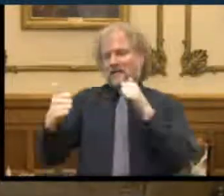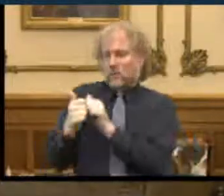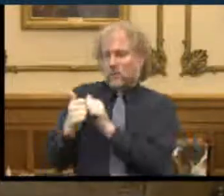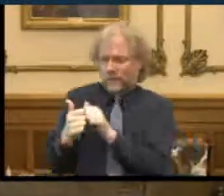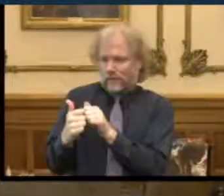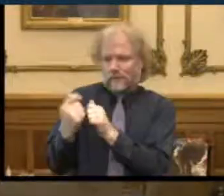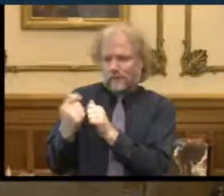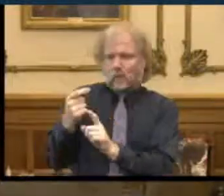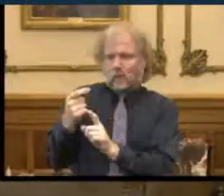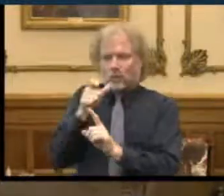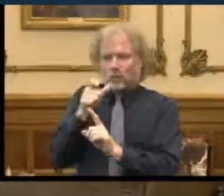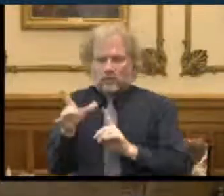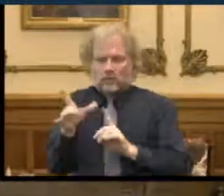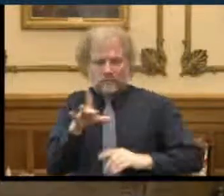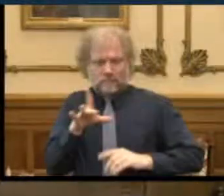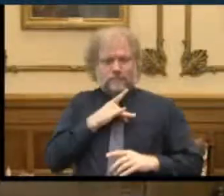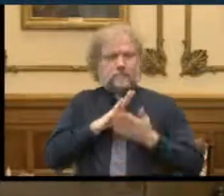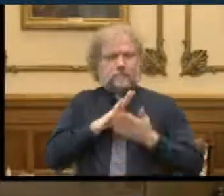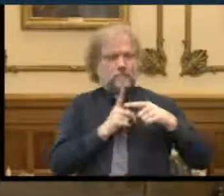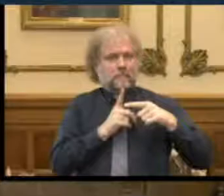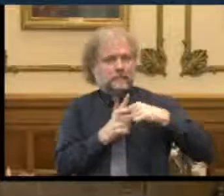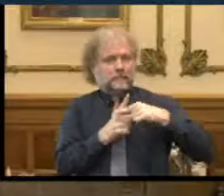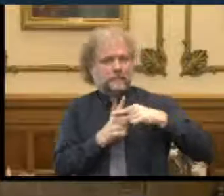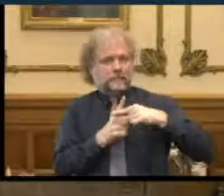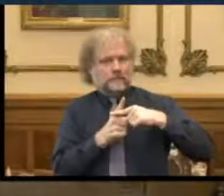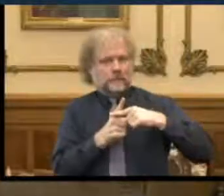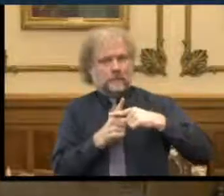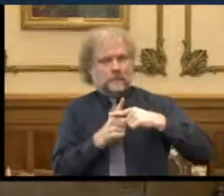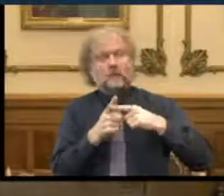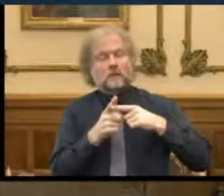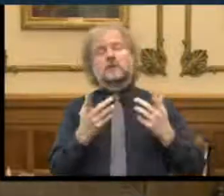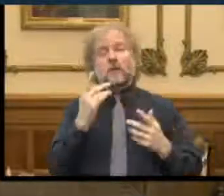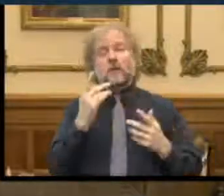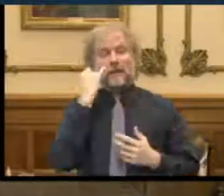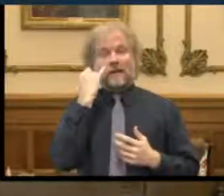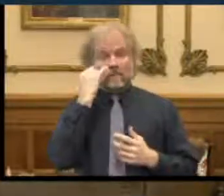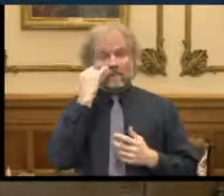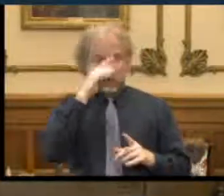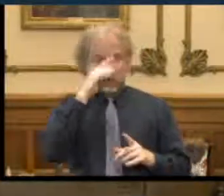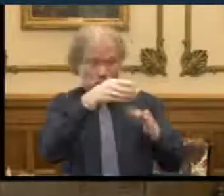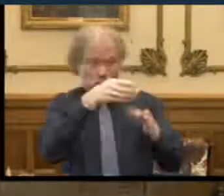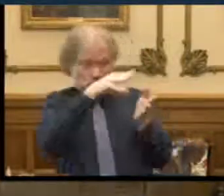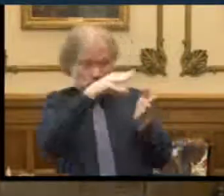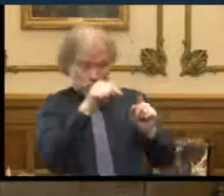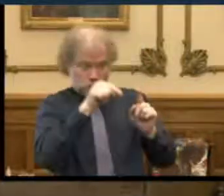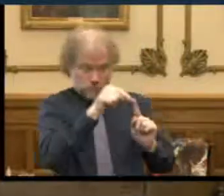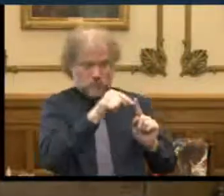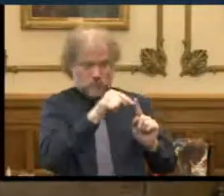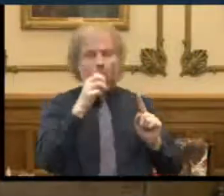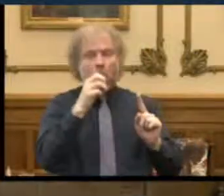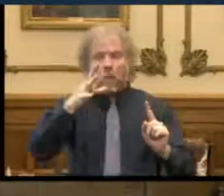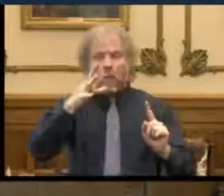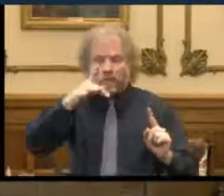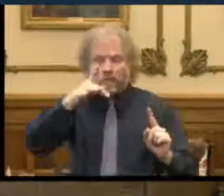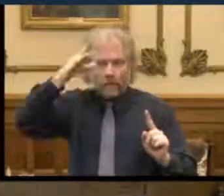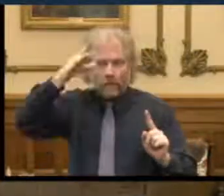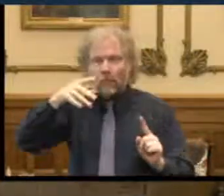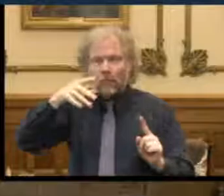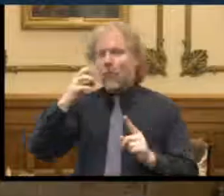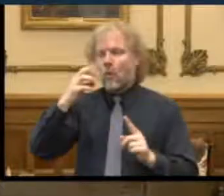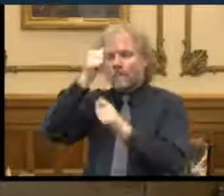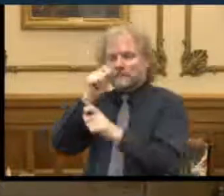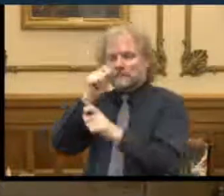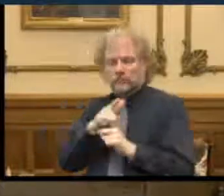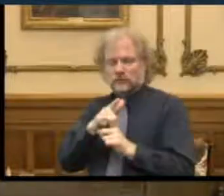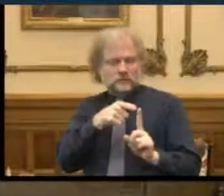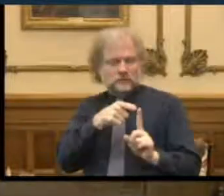individual that becomes or is positive. So when we know that a student or a parent or a sibling of